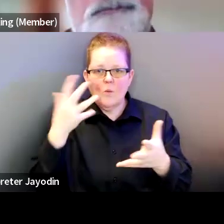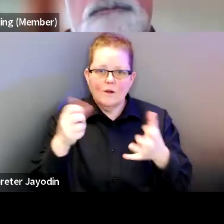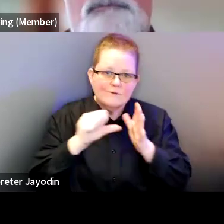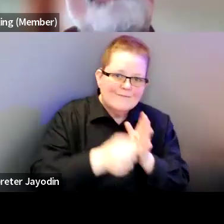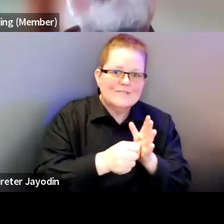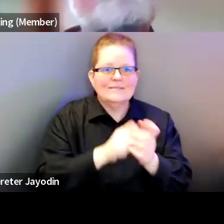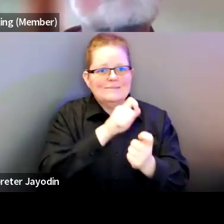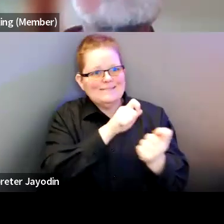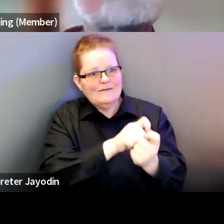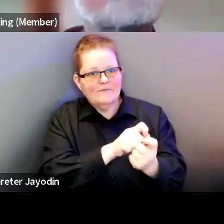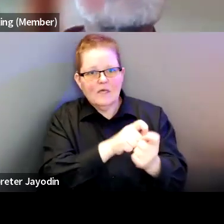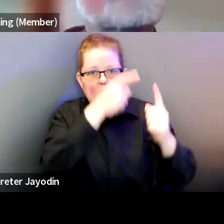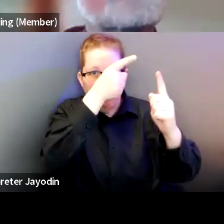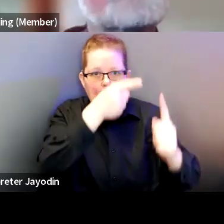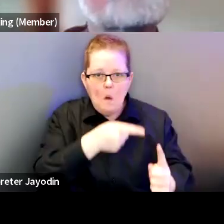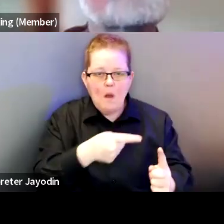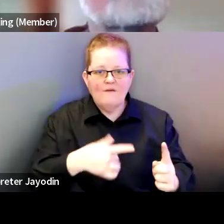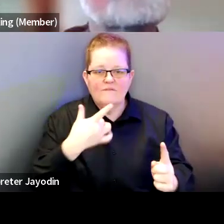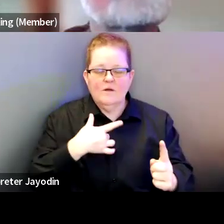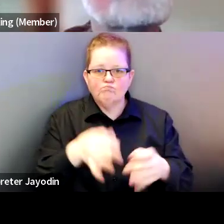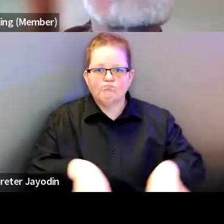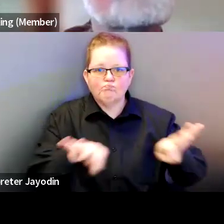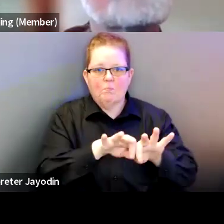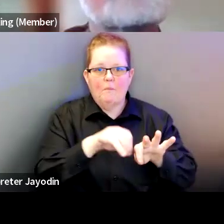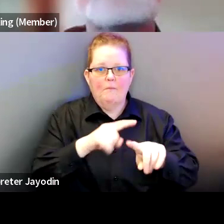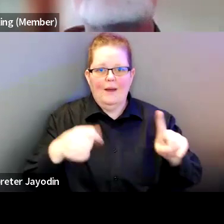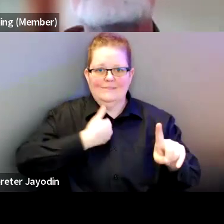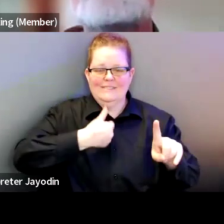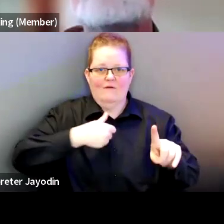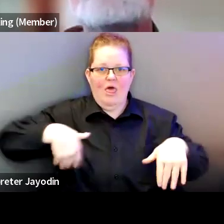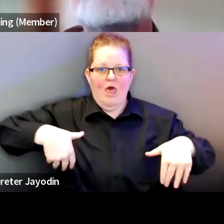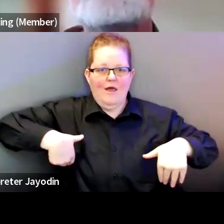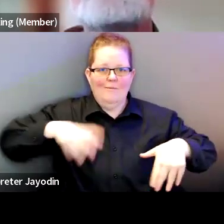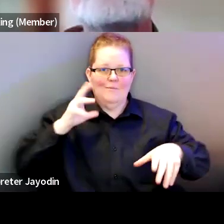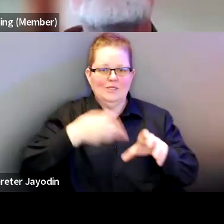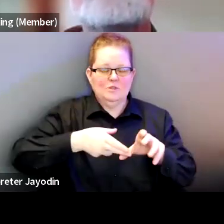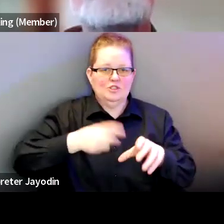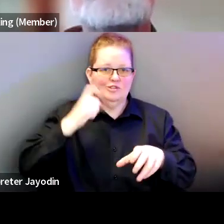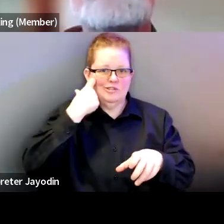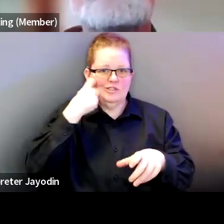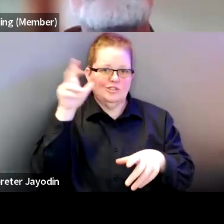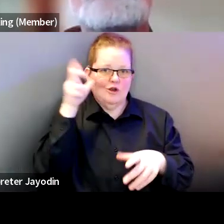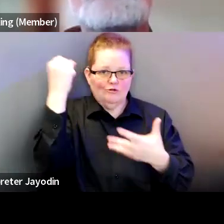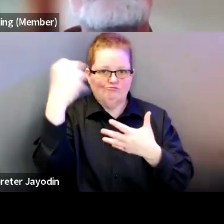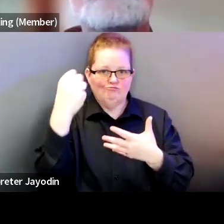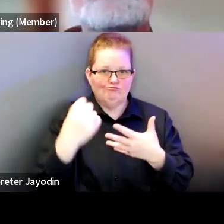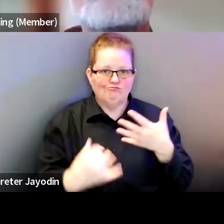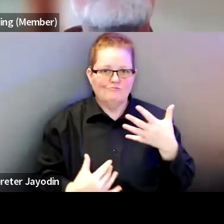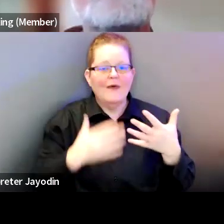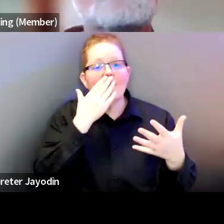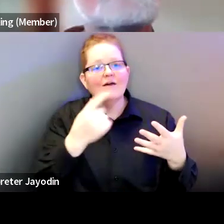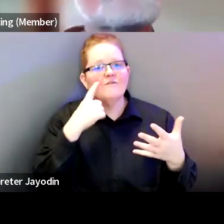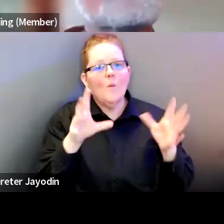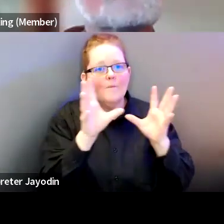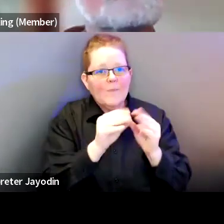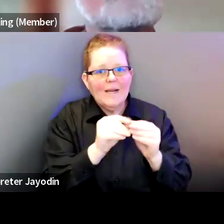points. But not having participated, just having now heard the readout, thank you very much for meeting, those of you that